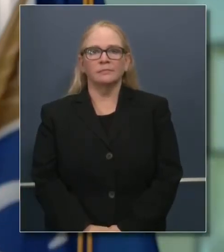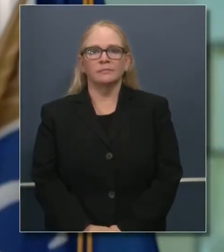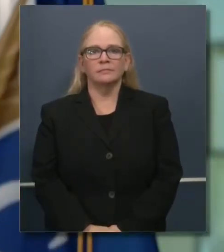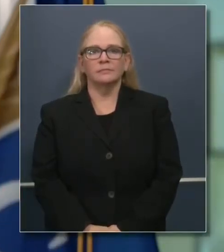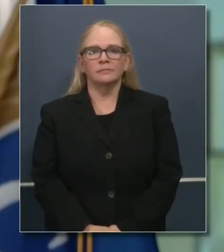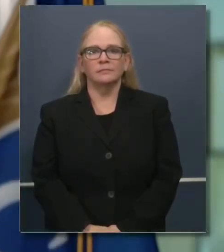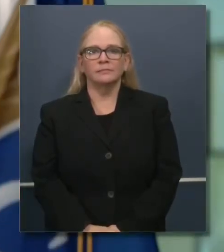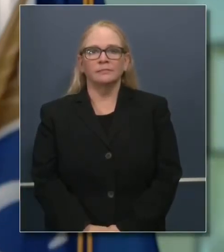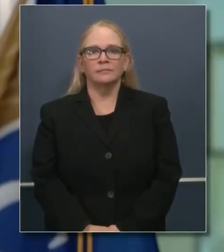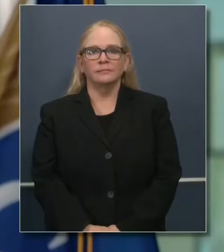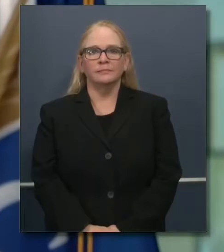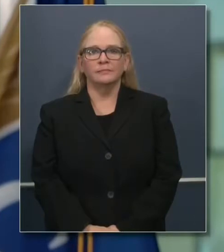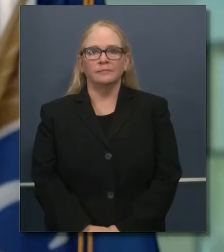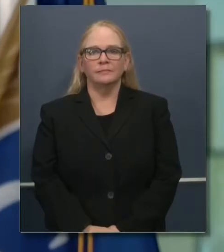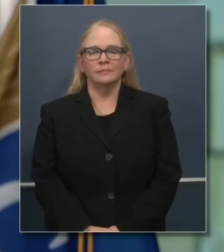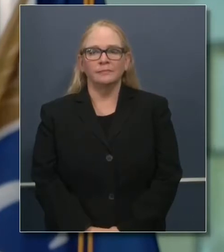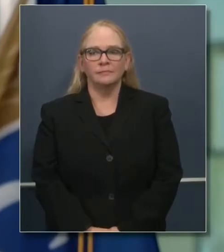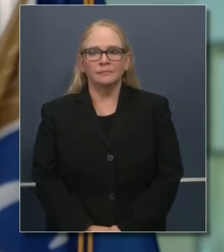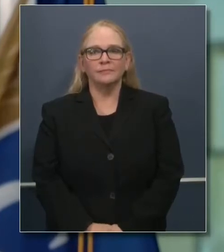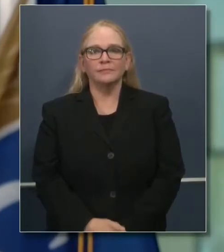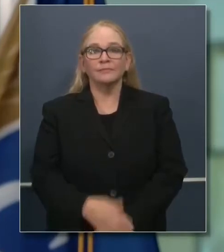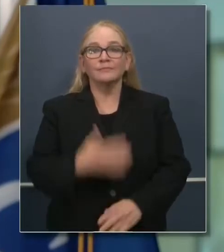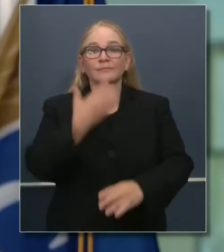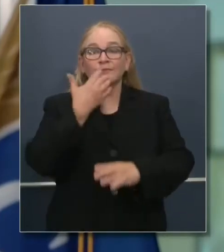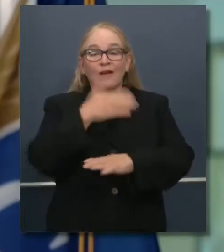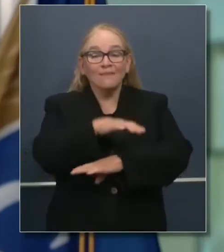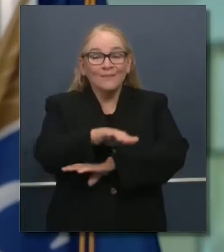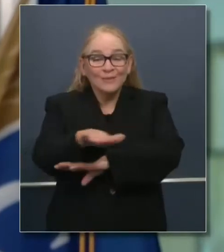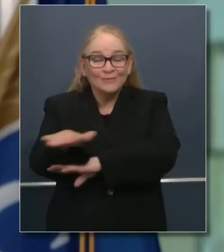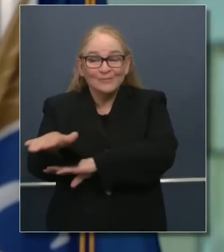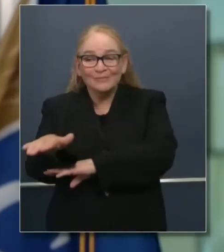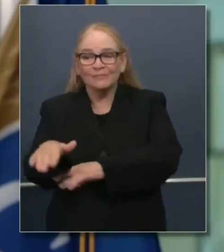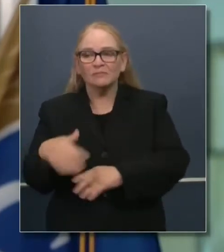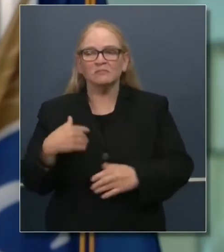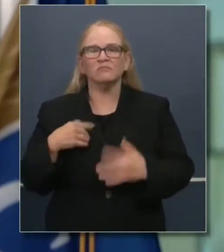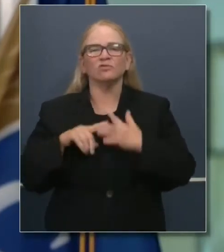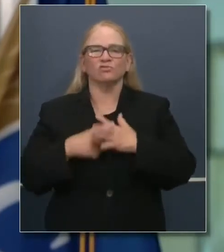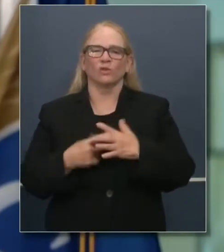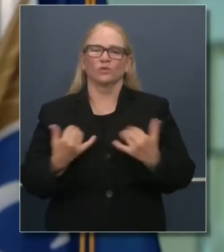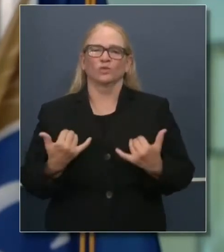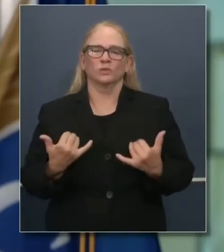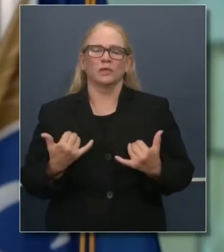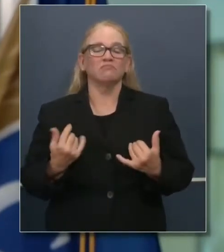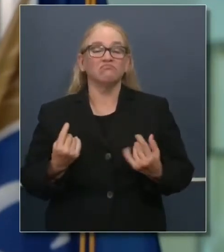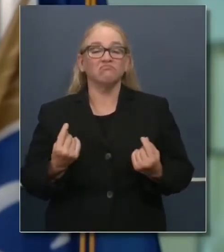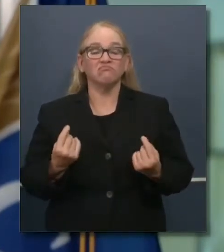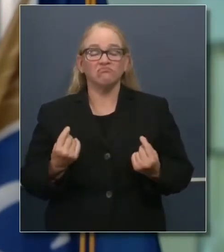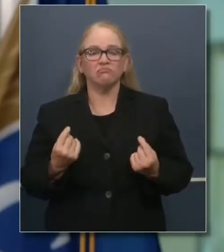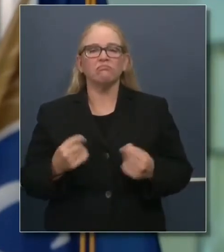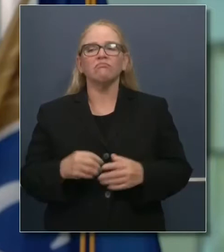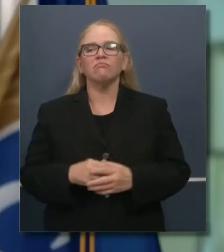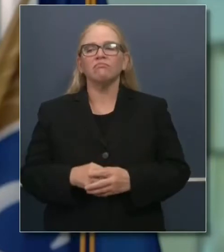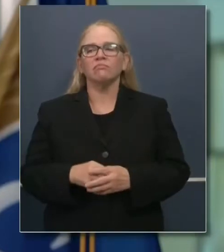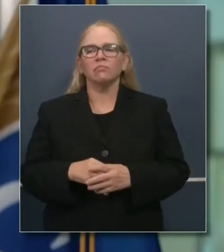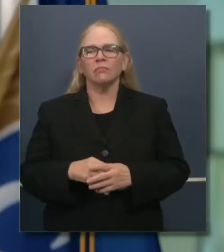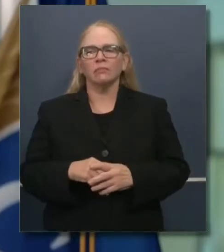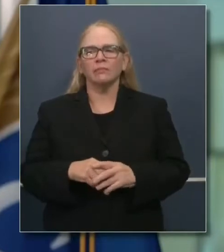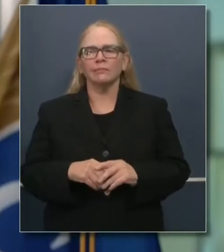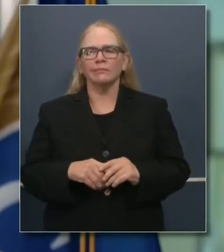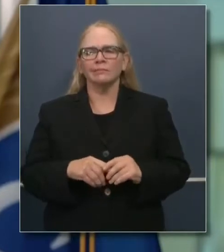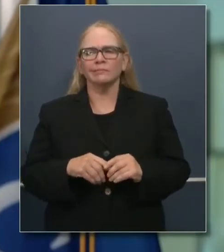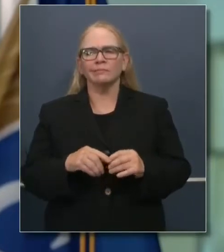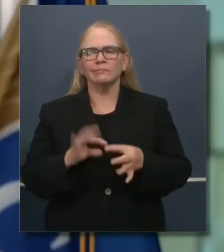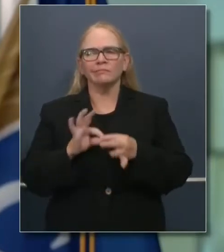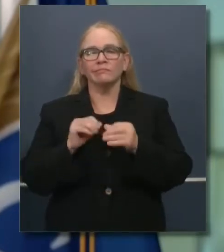Well, good afternoon. Wanted to begin today's presentation by highlighting and responding of sorts